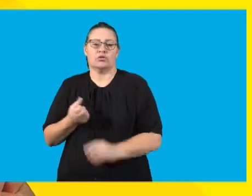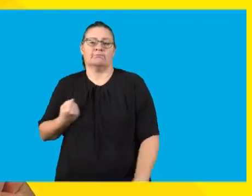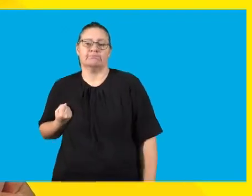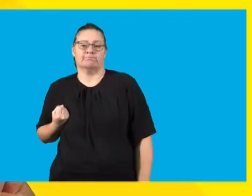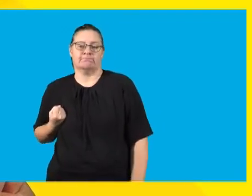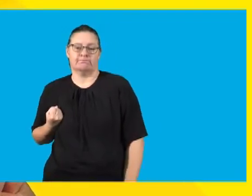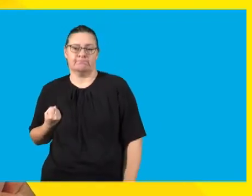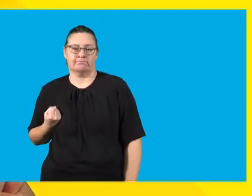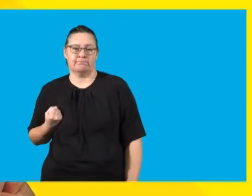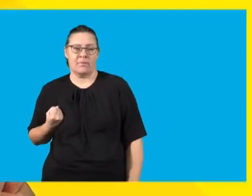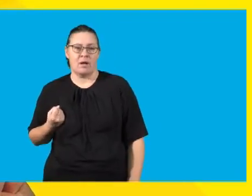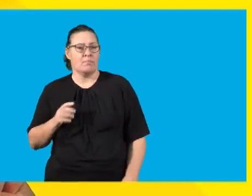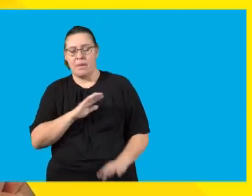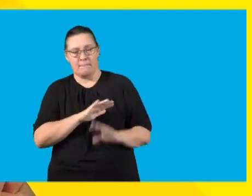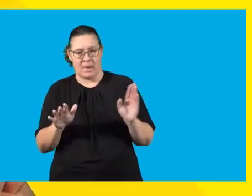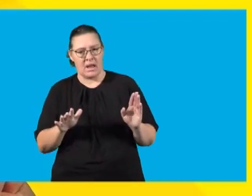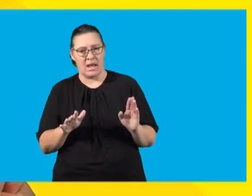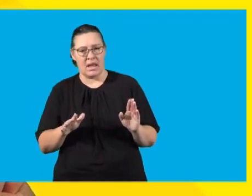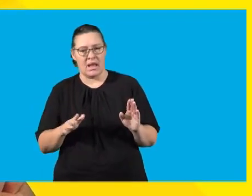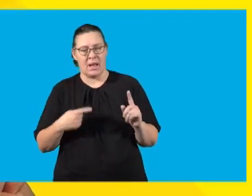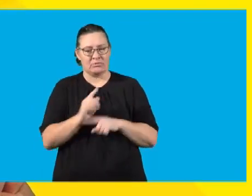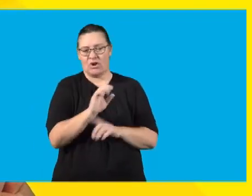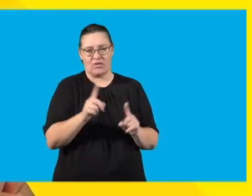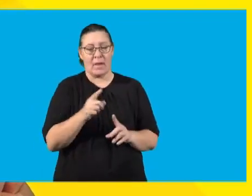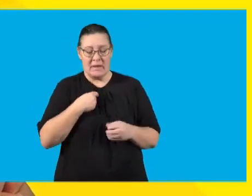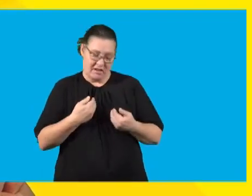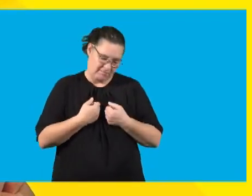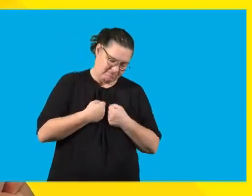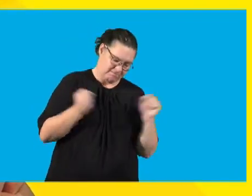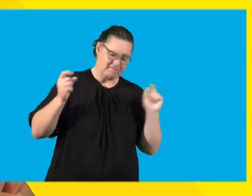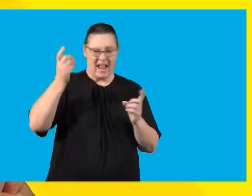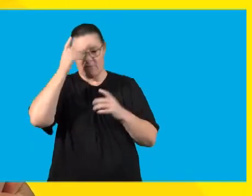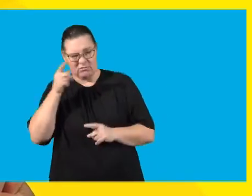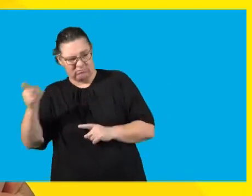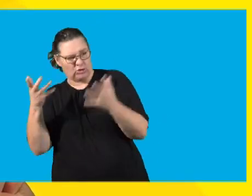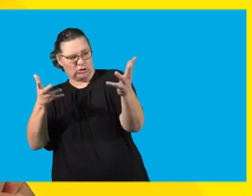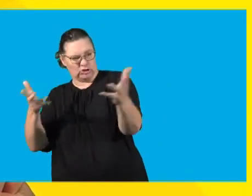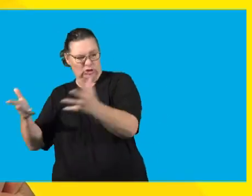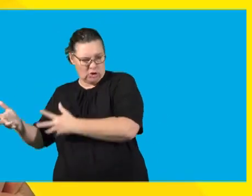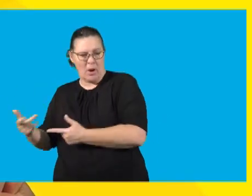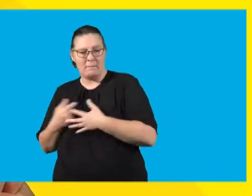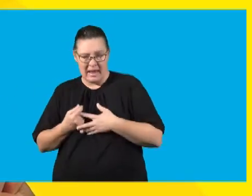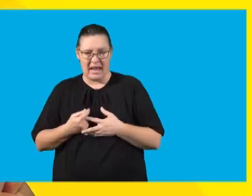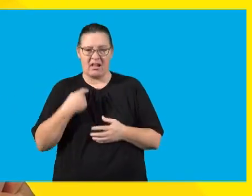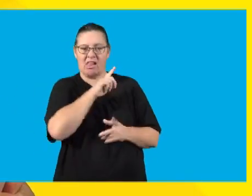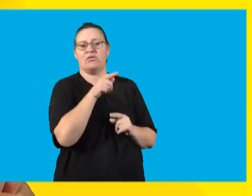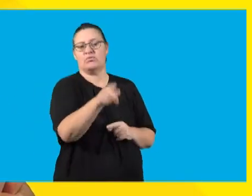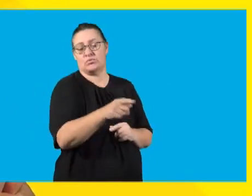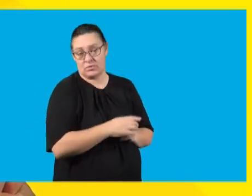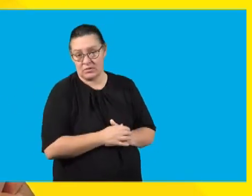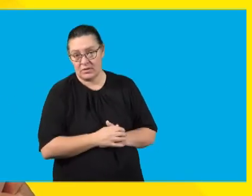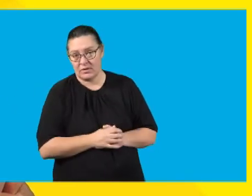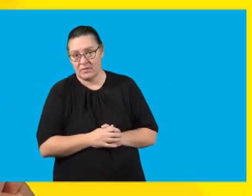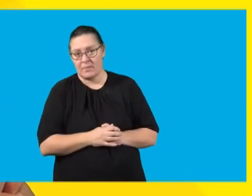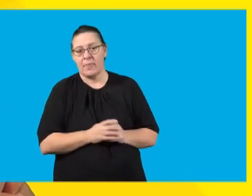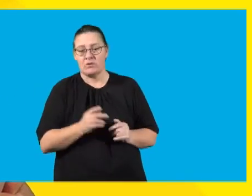choose to withhold it, then I'm not betraying you. But when I disclose that information, then I'm in betrayal of you.